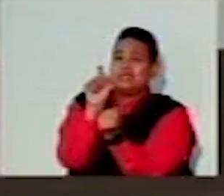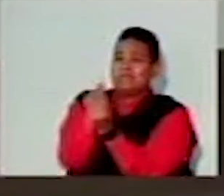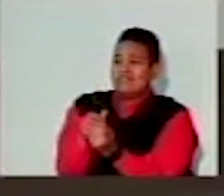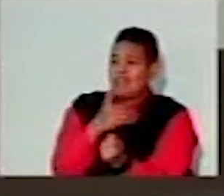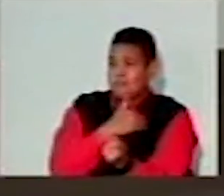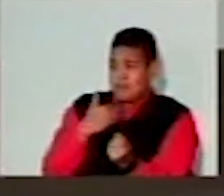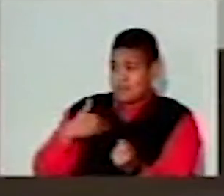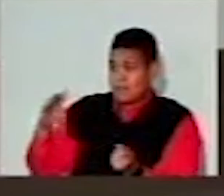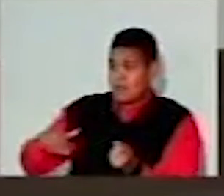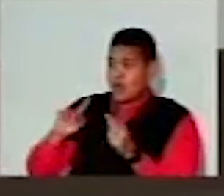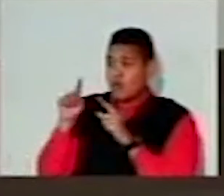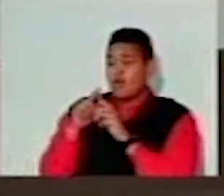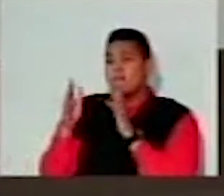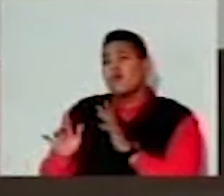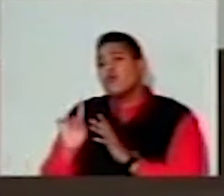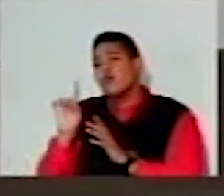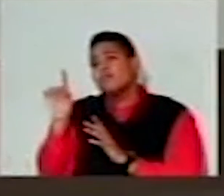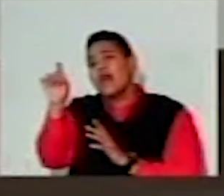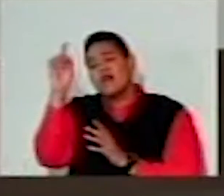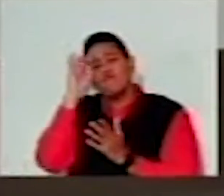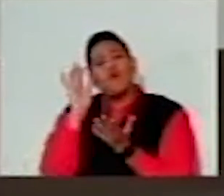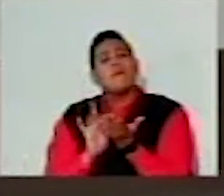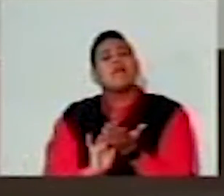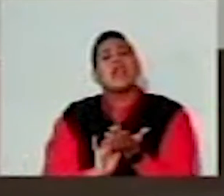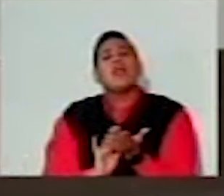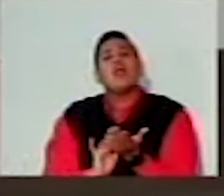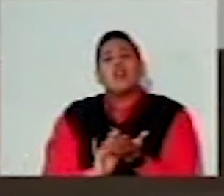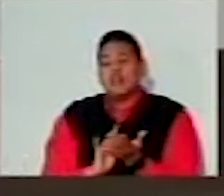persons come to them asking them for a medical